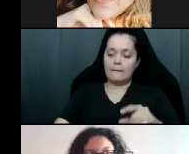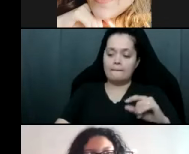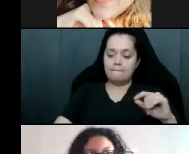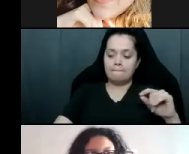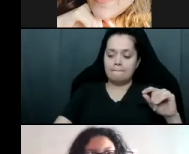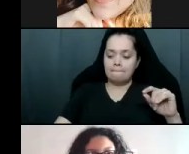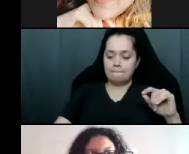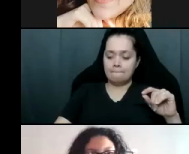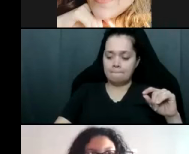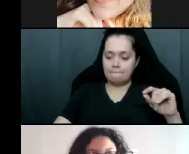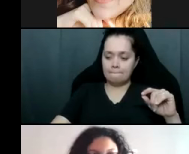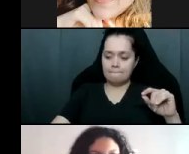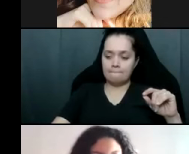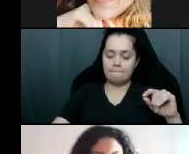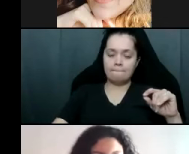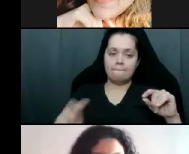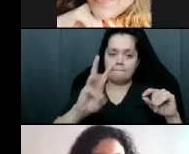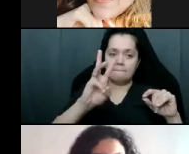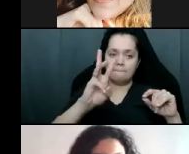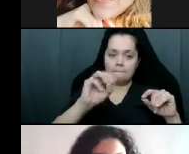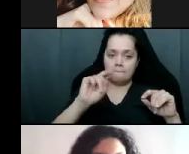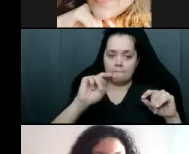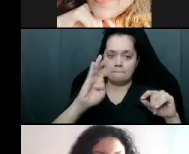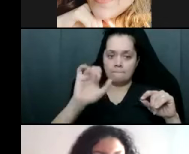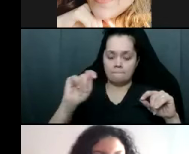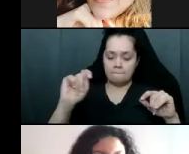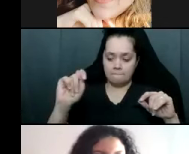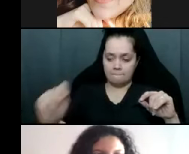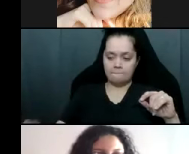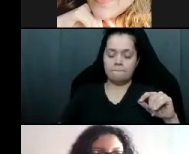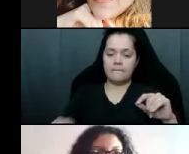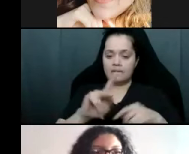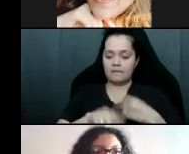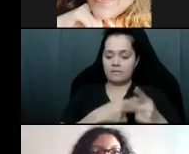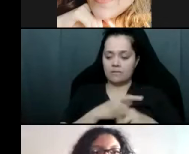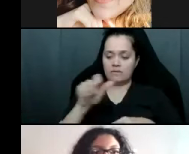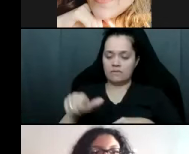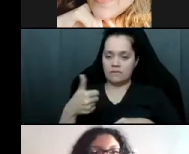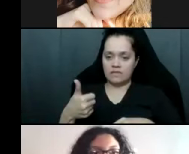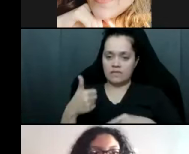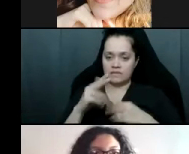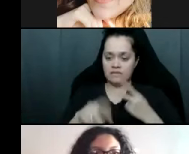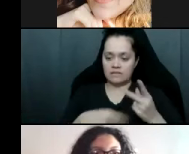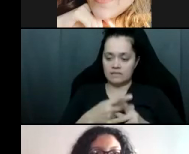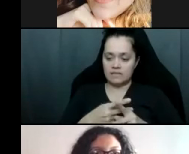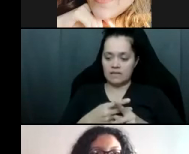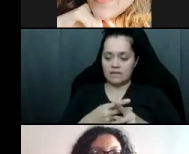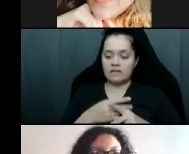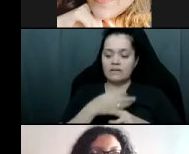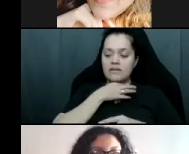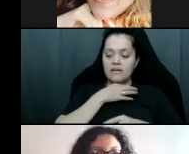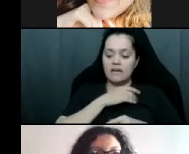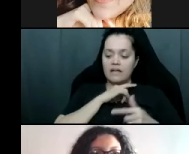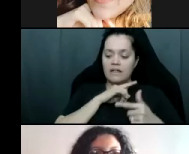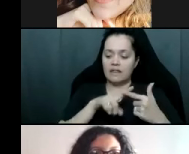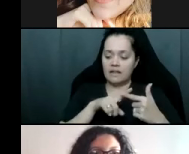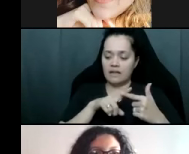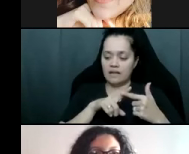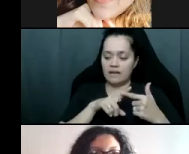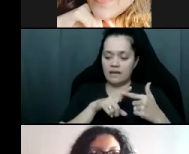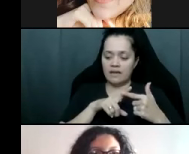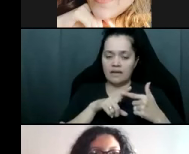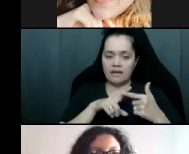The wombat is another one of these marsupials. a curious one. And then so